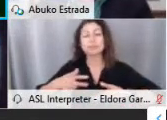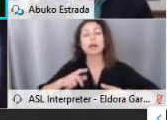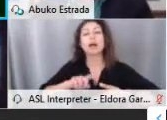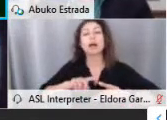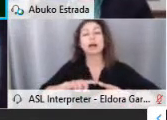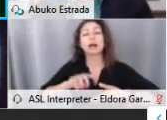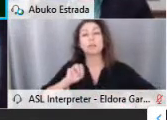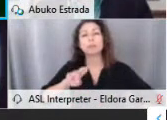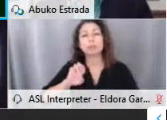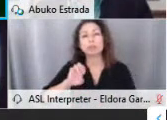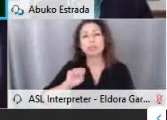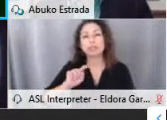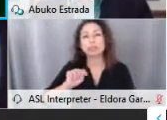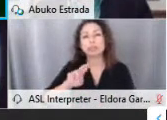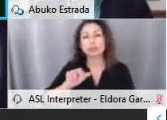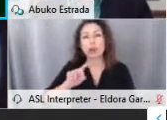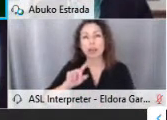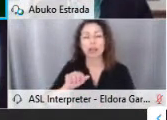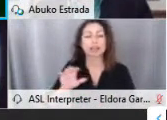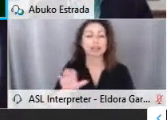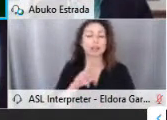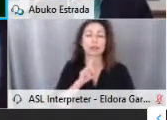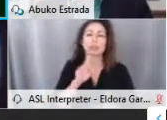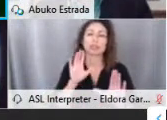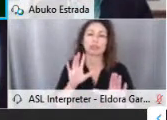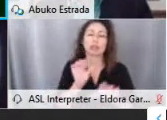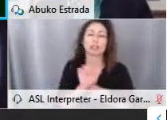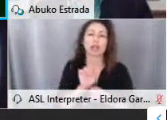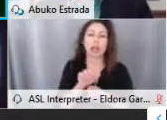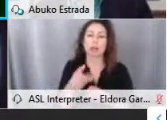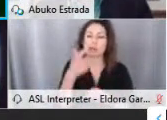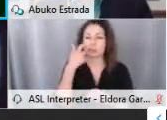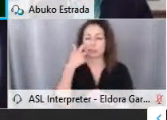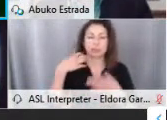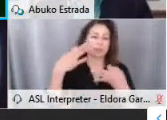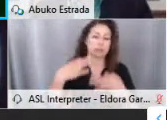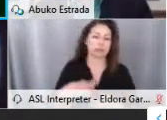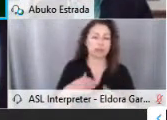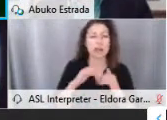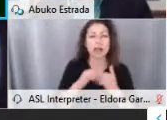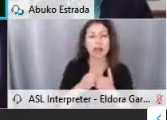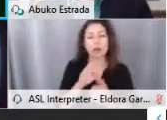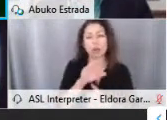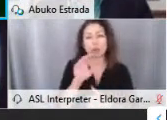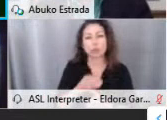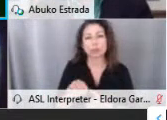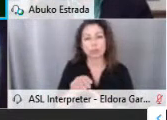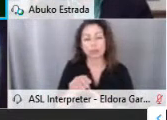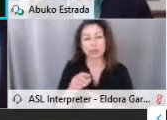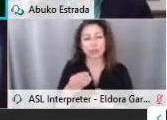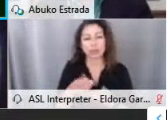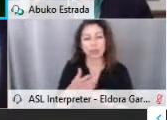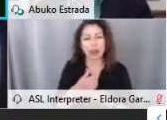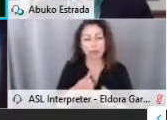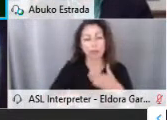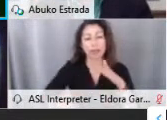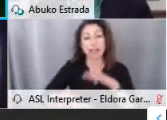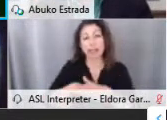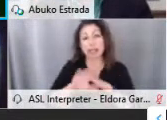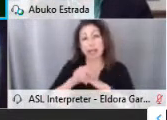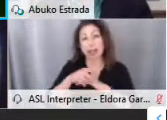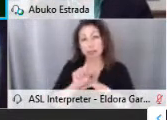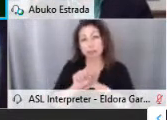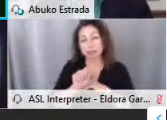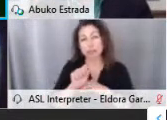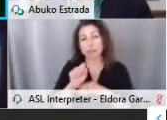Mr. Estrada has done a very nice job of explaining how these percentage of income caps work in the marketplace